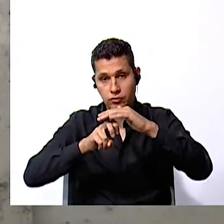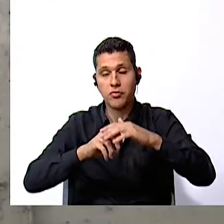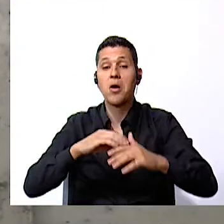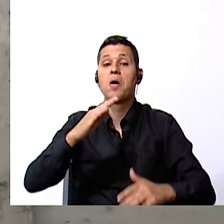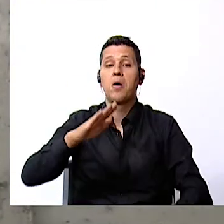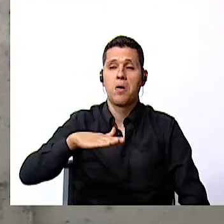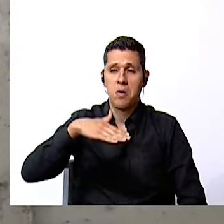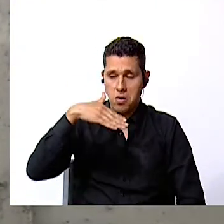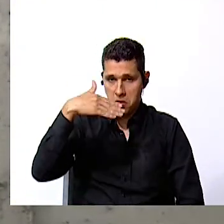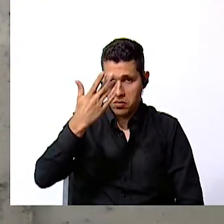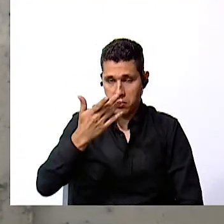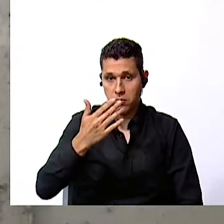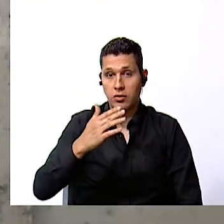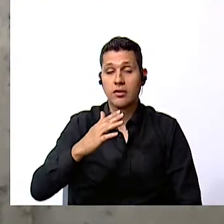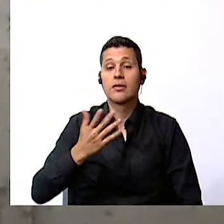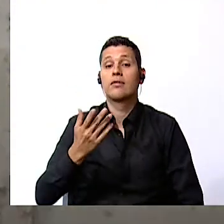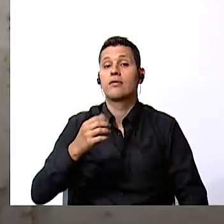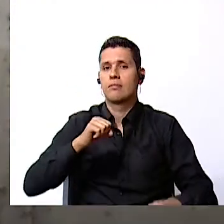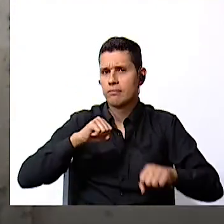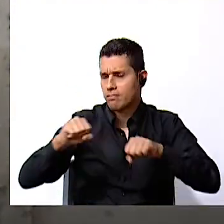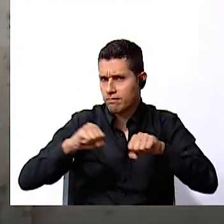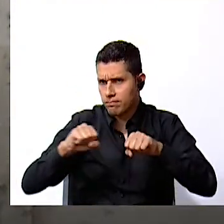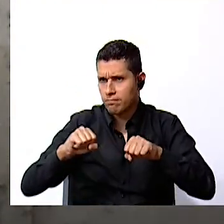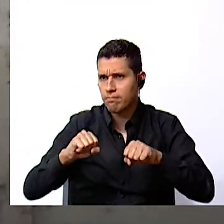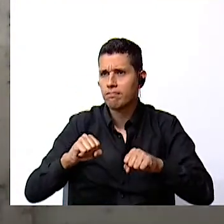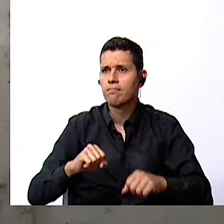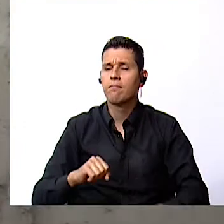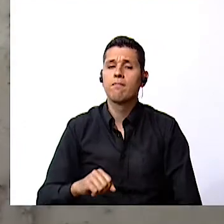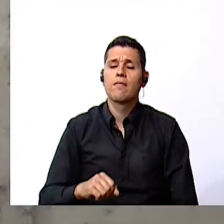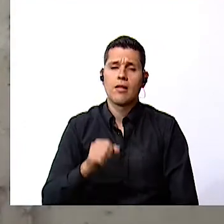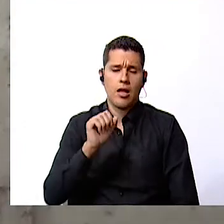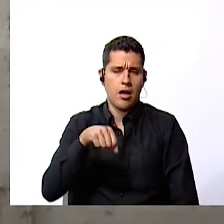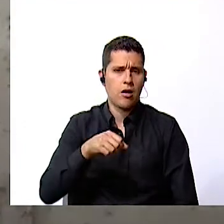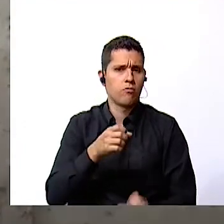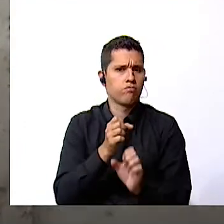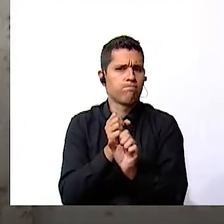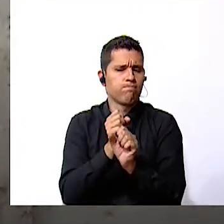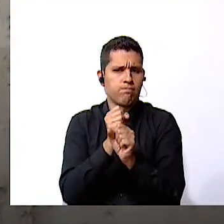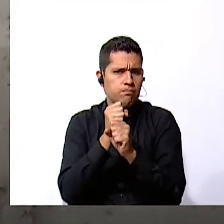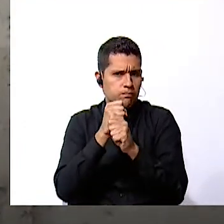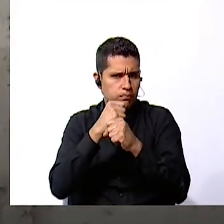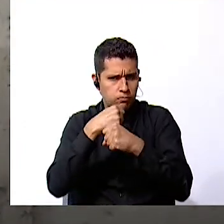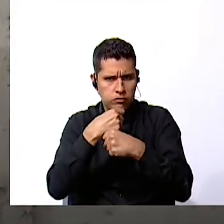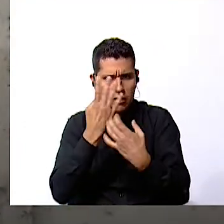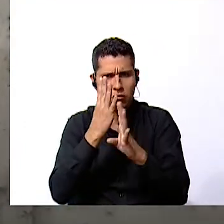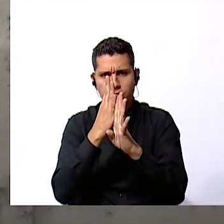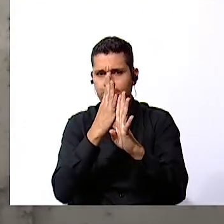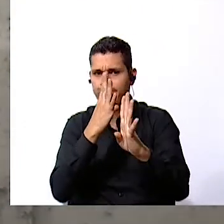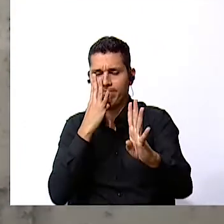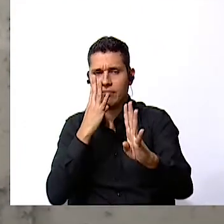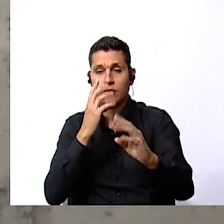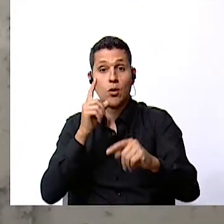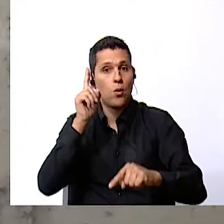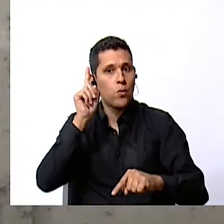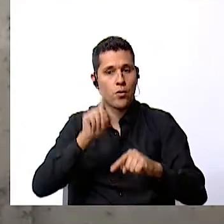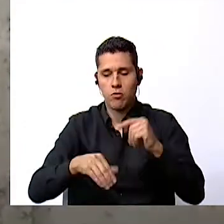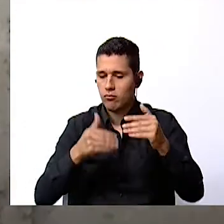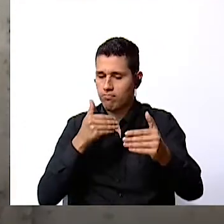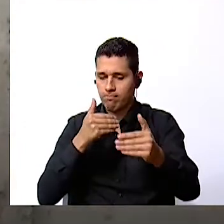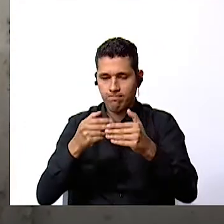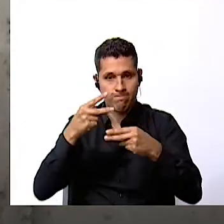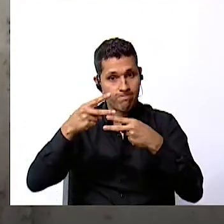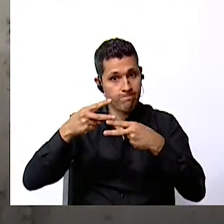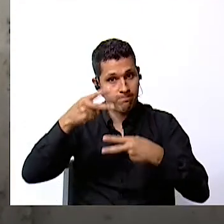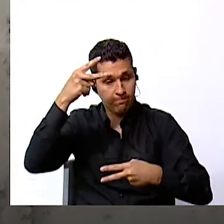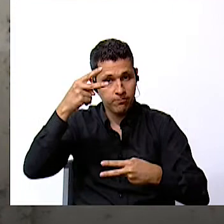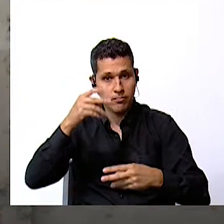after the earthquake, I made a line and didn't stand near the window. Finally, I was